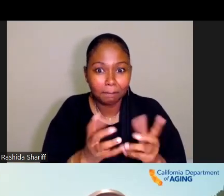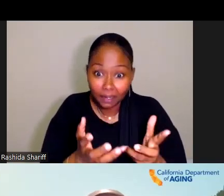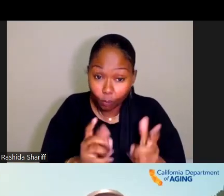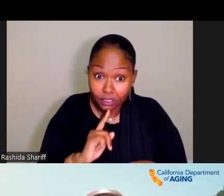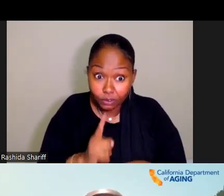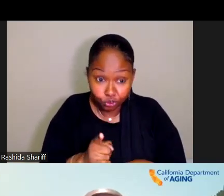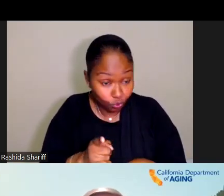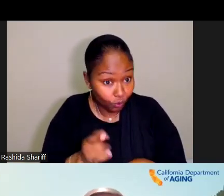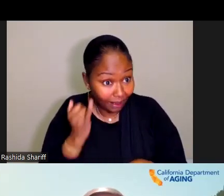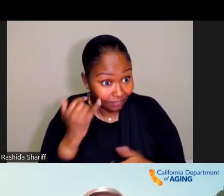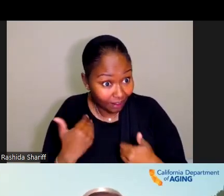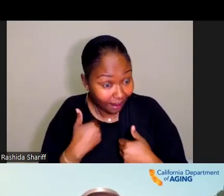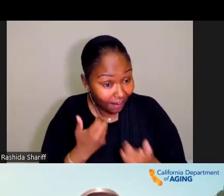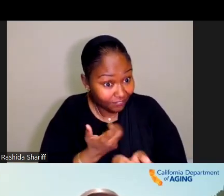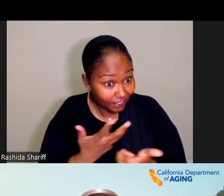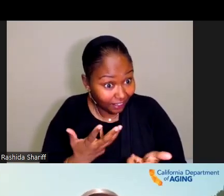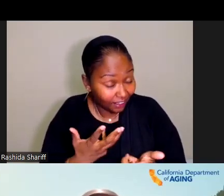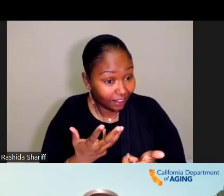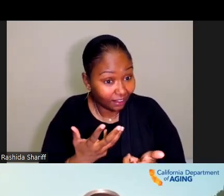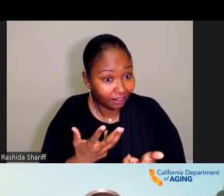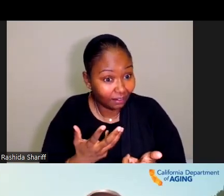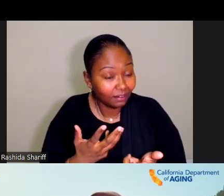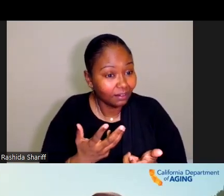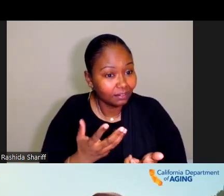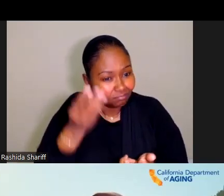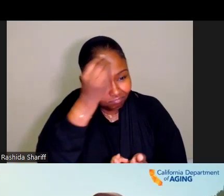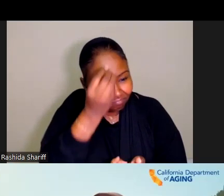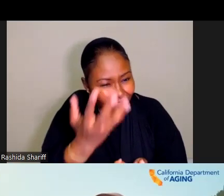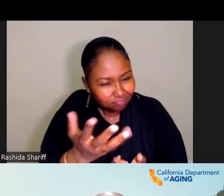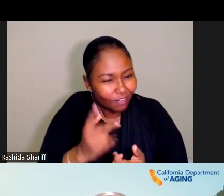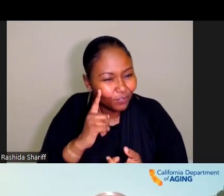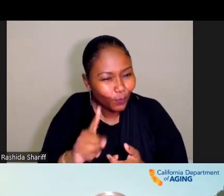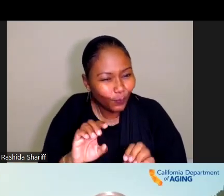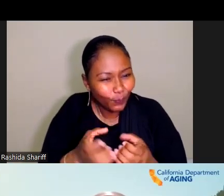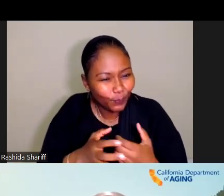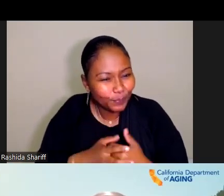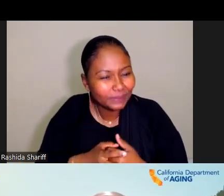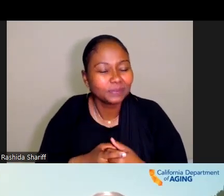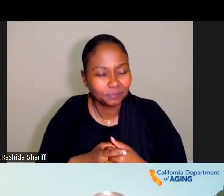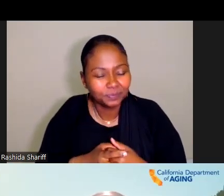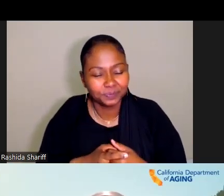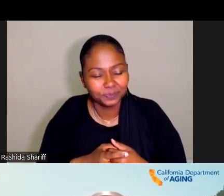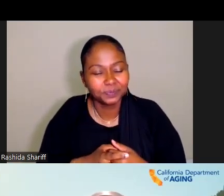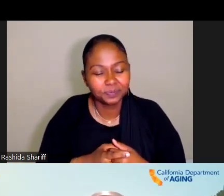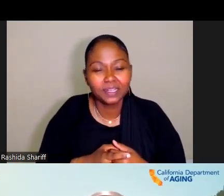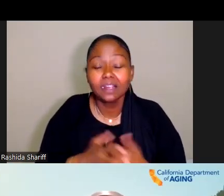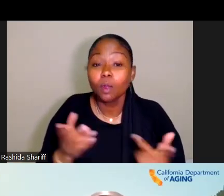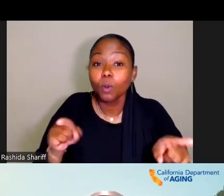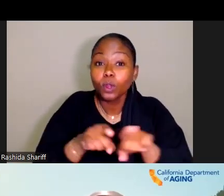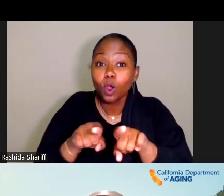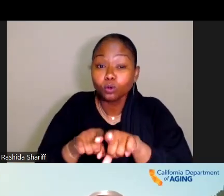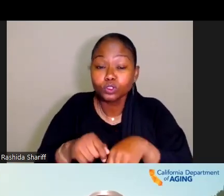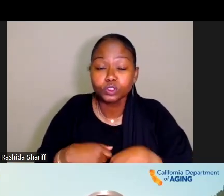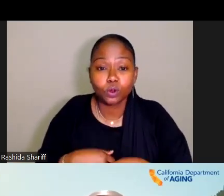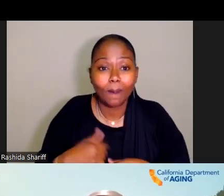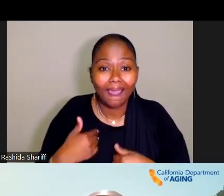any parting wisdom for the group, we get to hear from him. We also had put on the agenda, and I'll be sure to share in the chat,